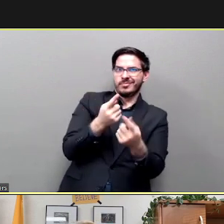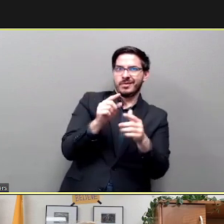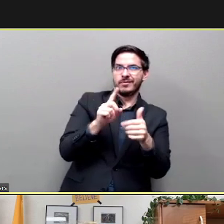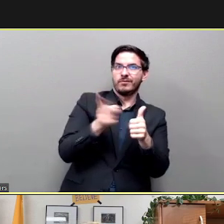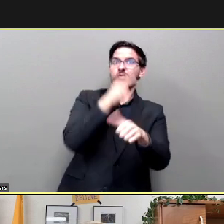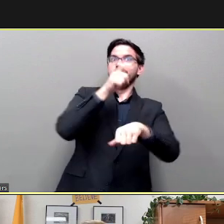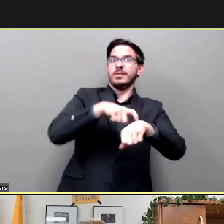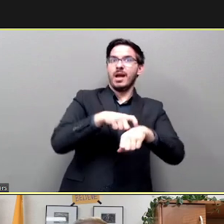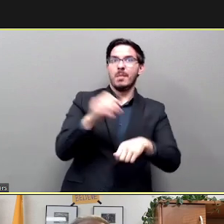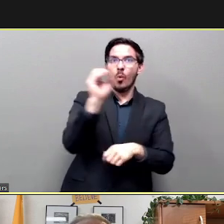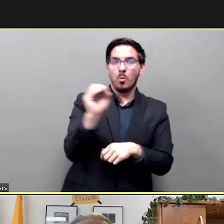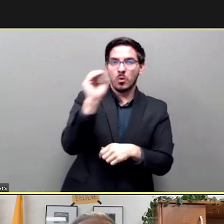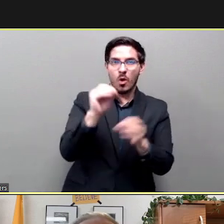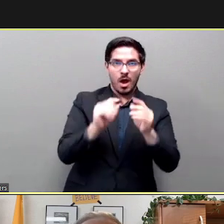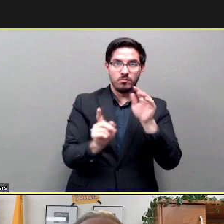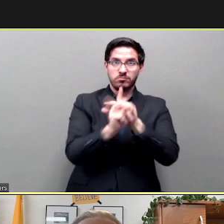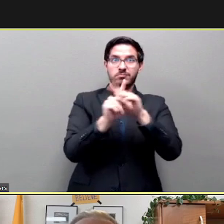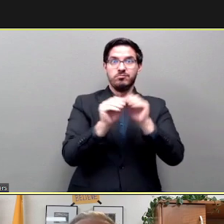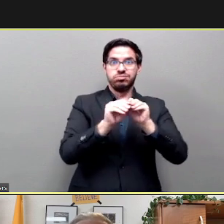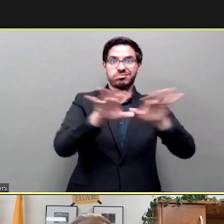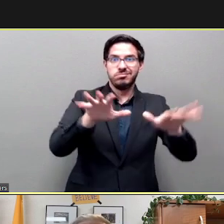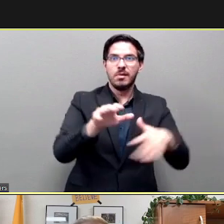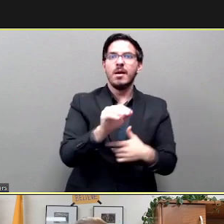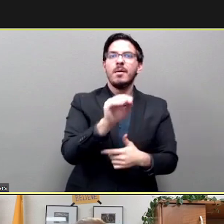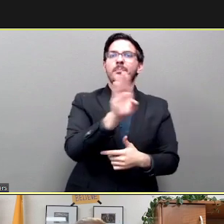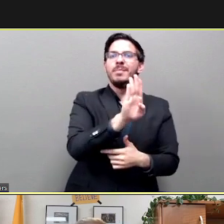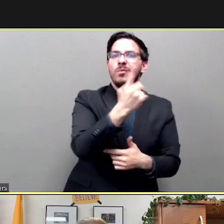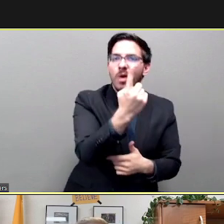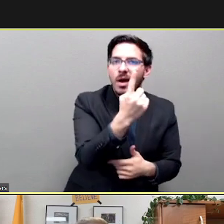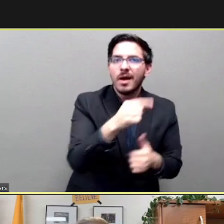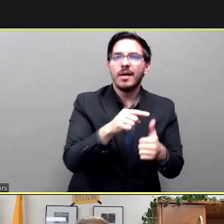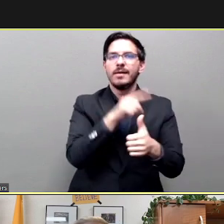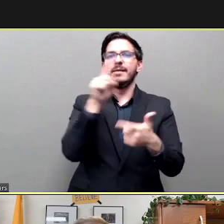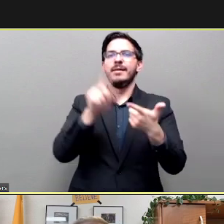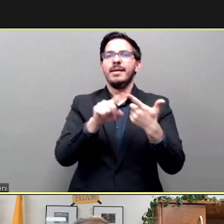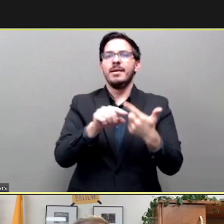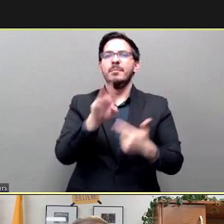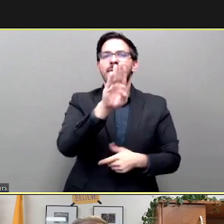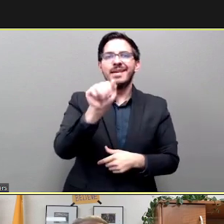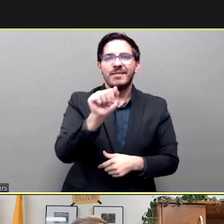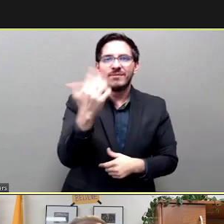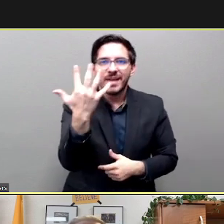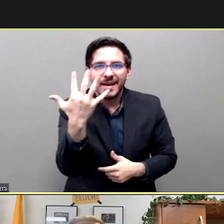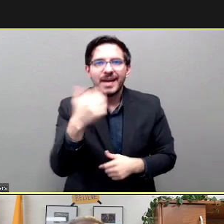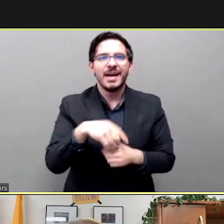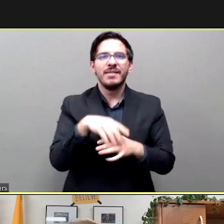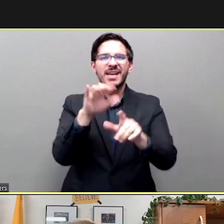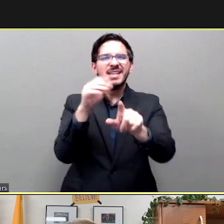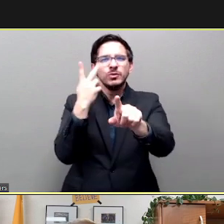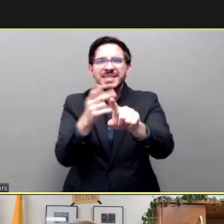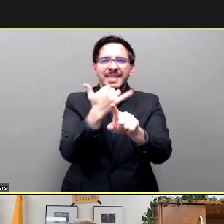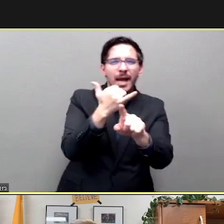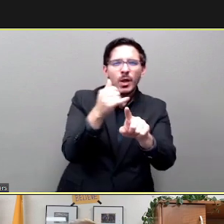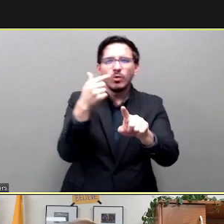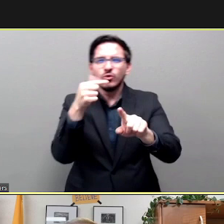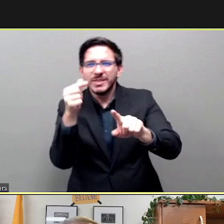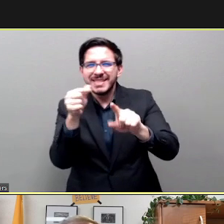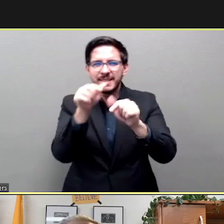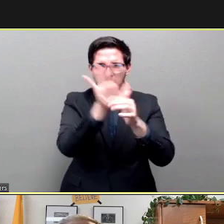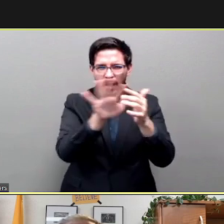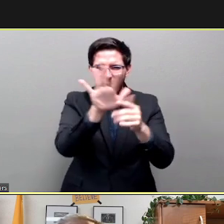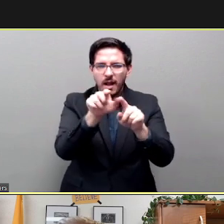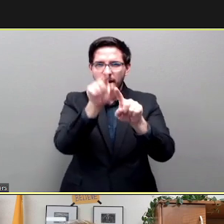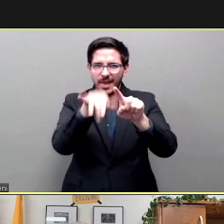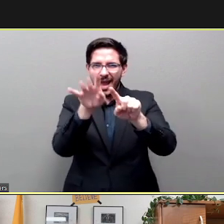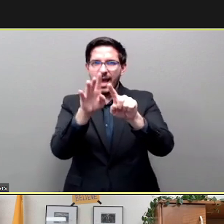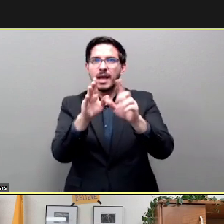then we had B4 and B5, which are kind of summarized in the yellow bar area, yellow and green bar area. And now we're shifting over